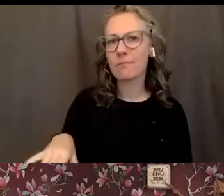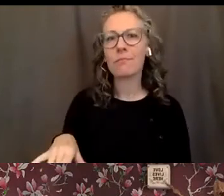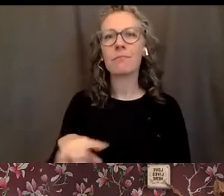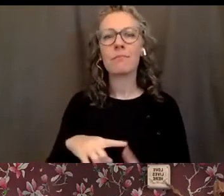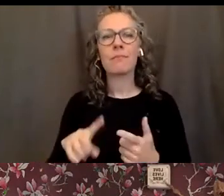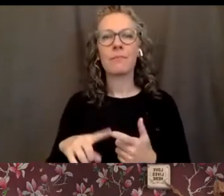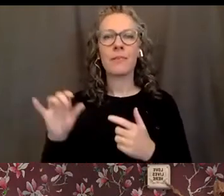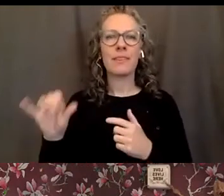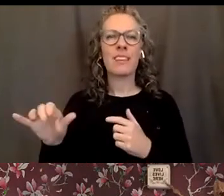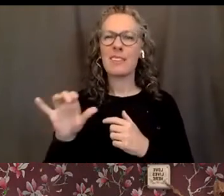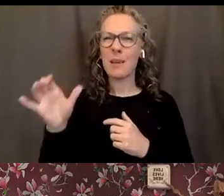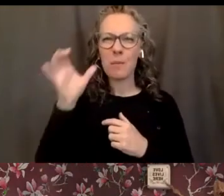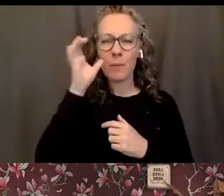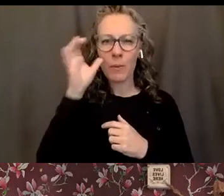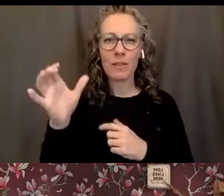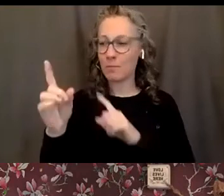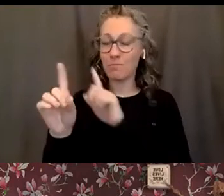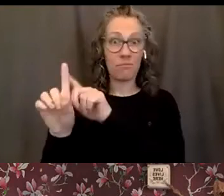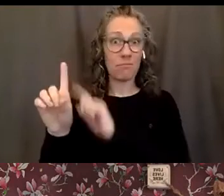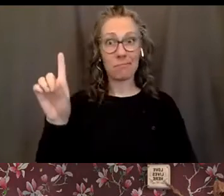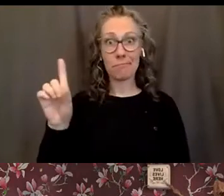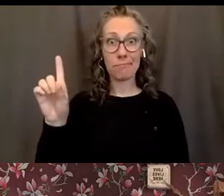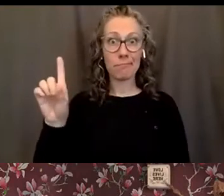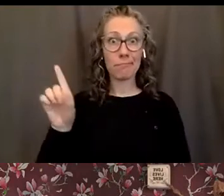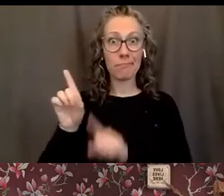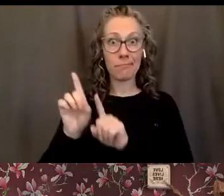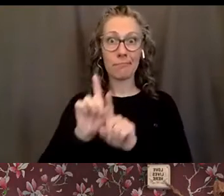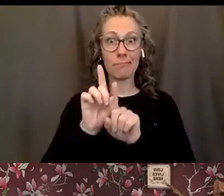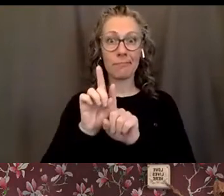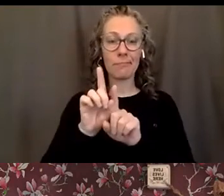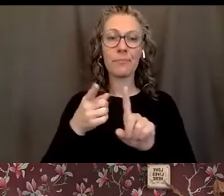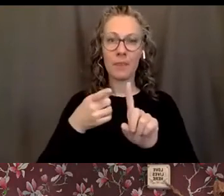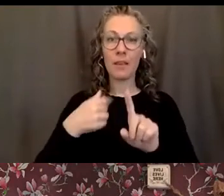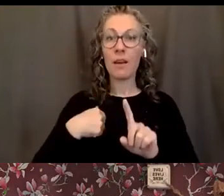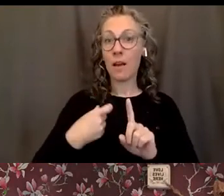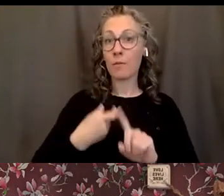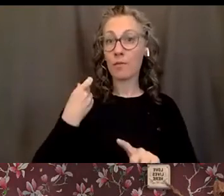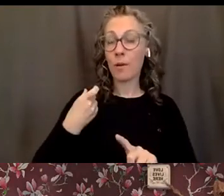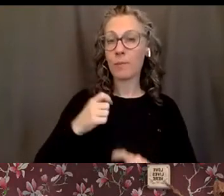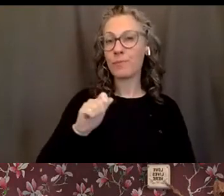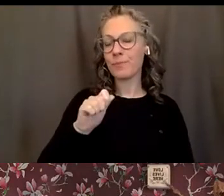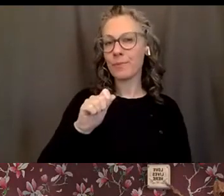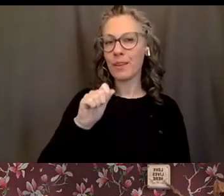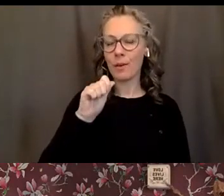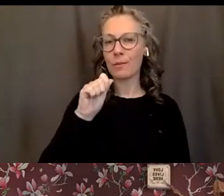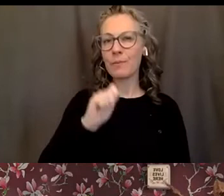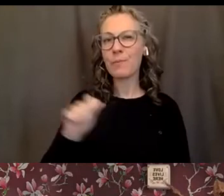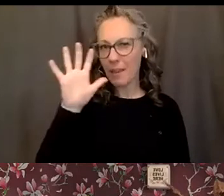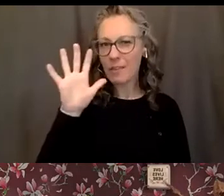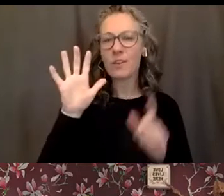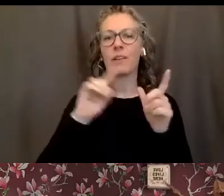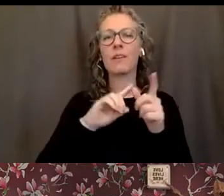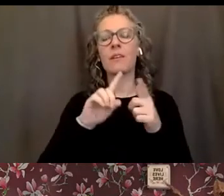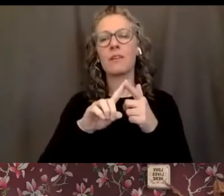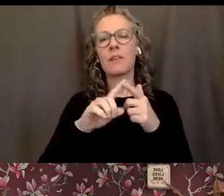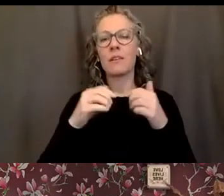that is the same thing, one of the same. Now, I am from the Asian world. So, I have my